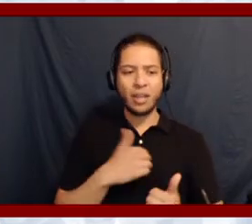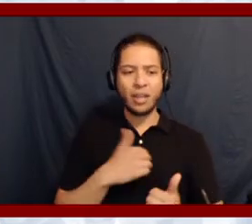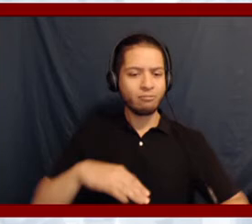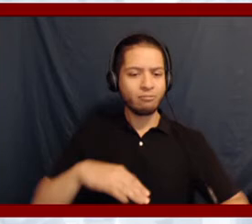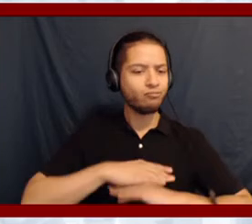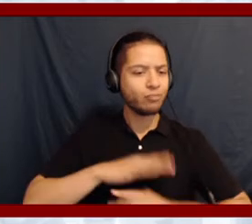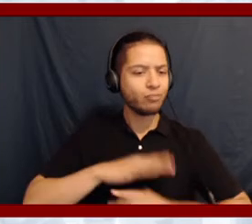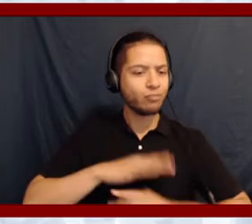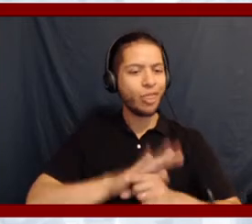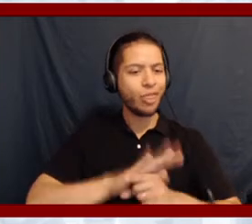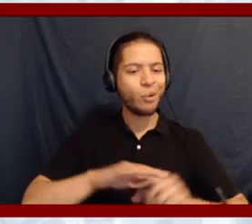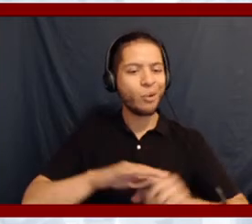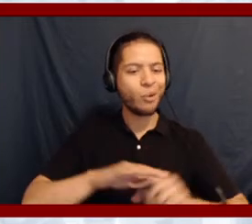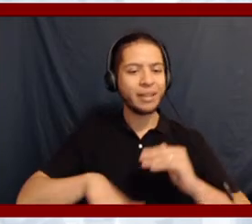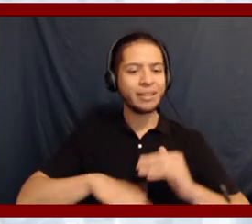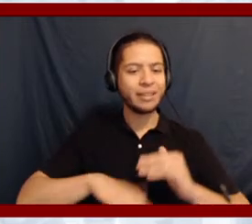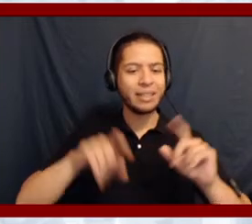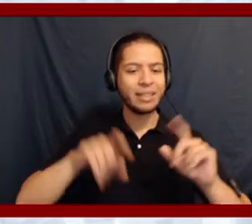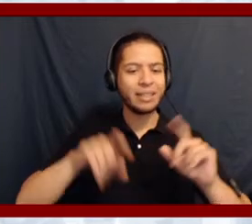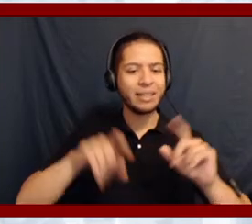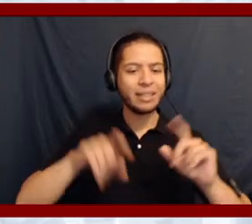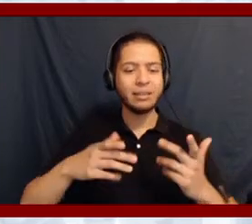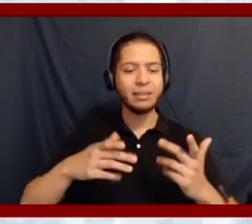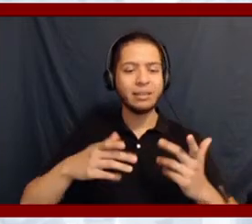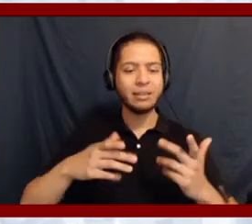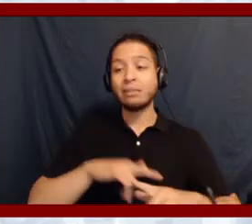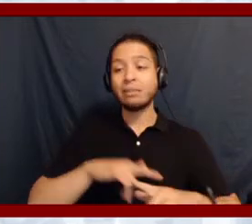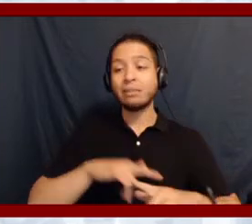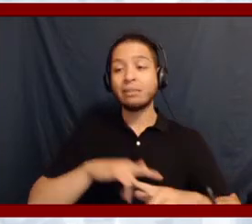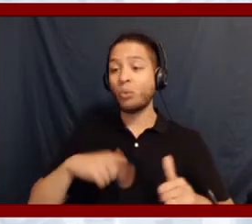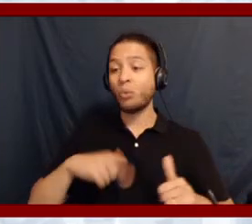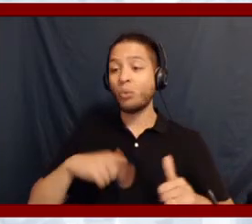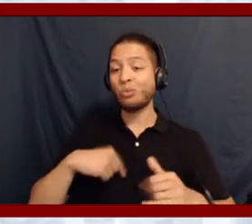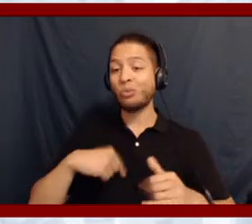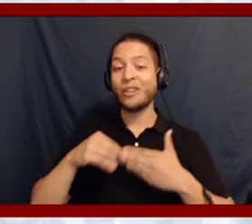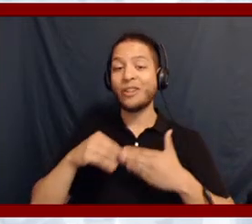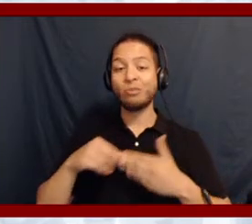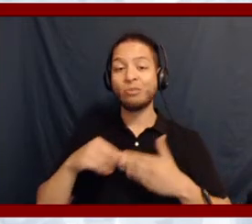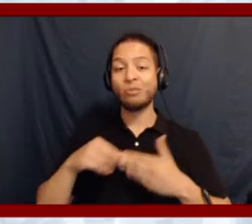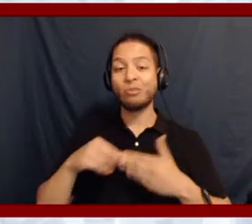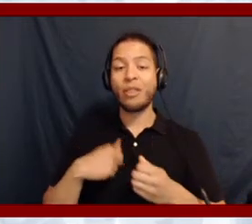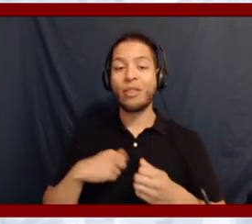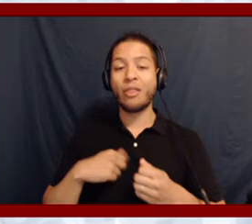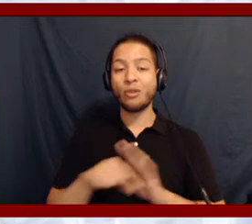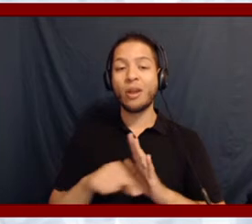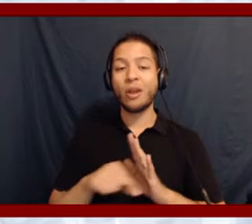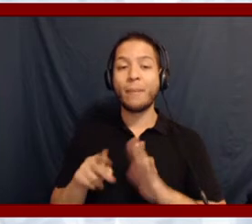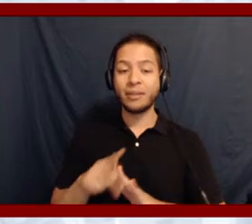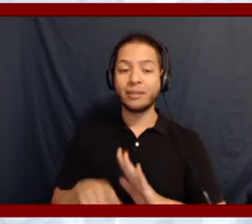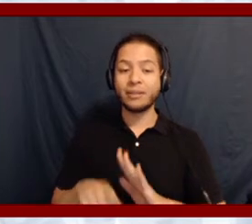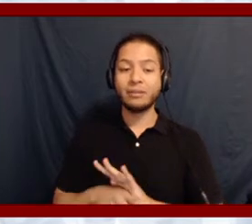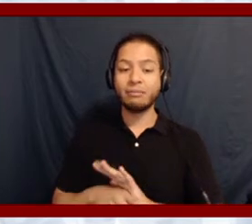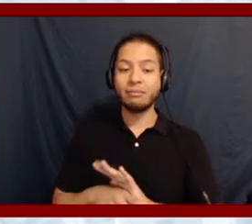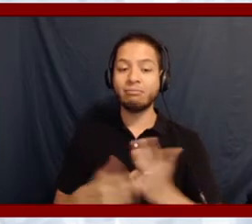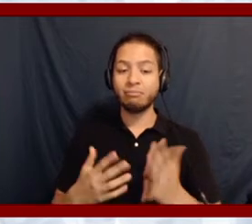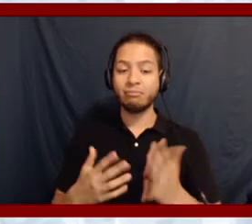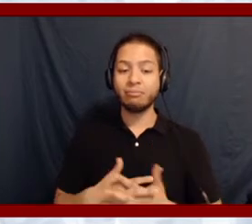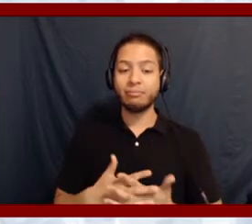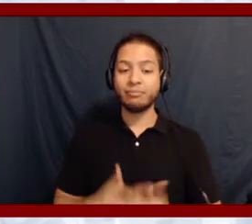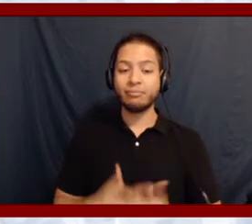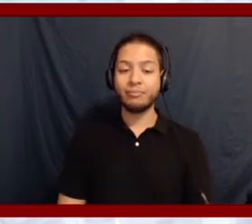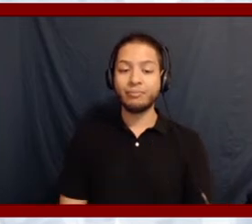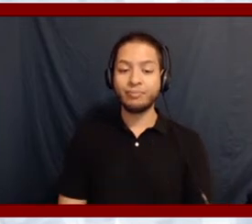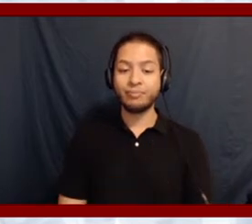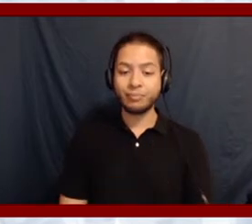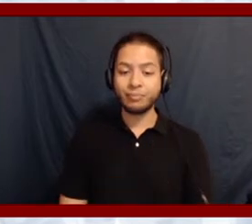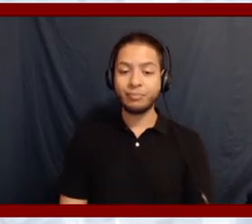support them academically. But also, we need to be flexible with our grading policies. You know, we have to look at just what we're doing to